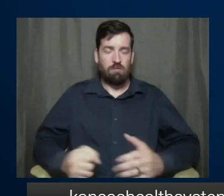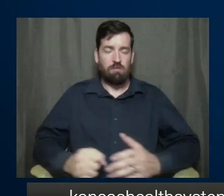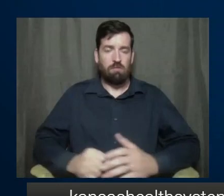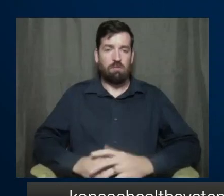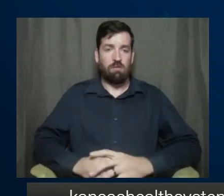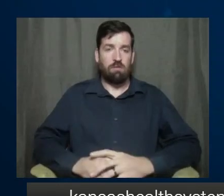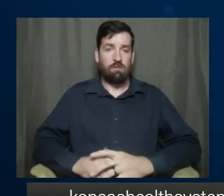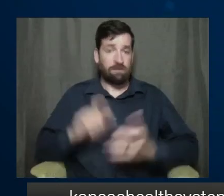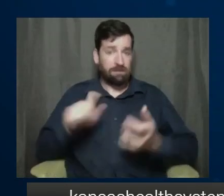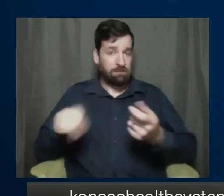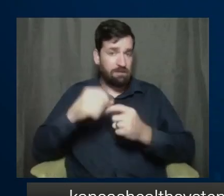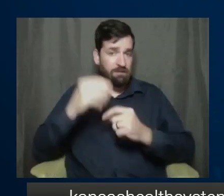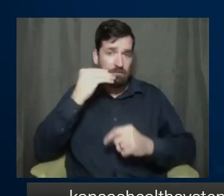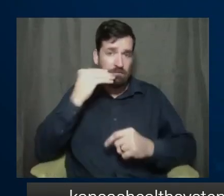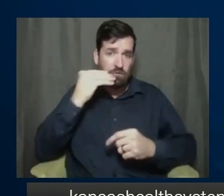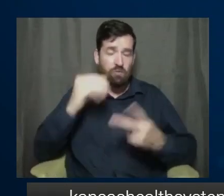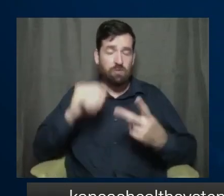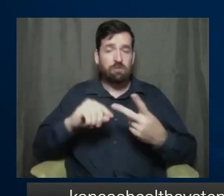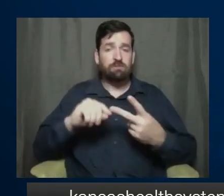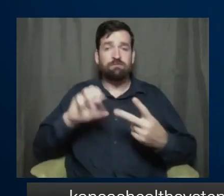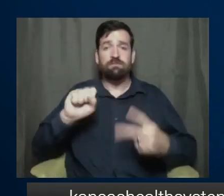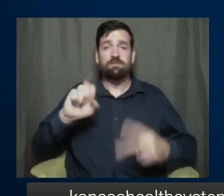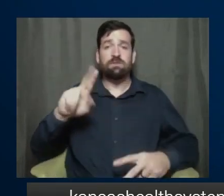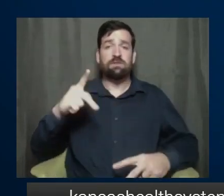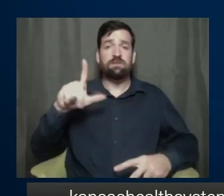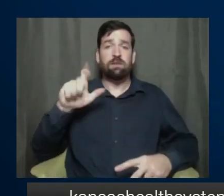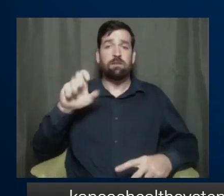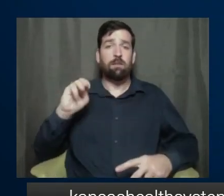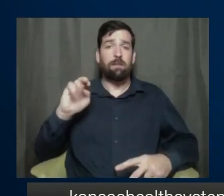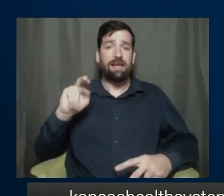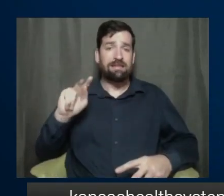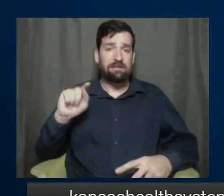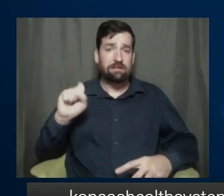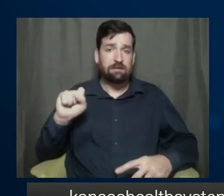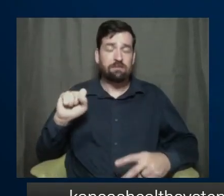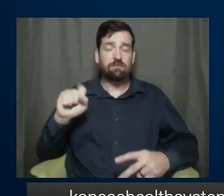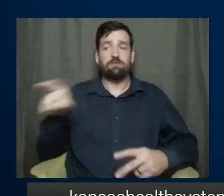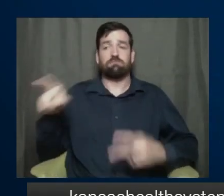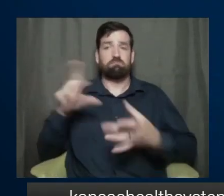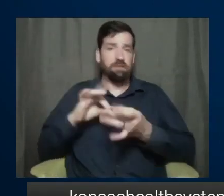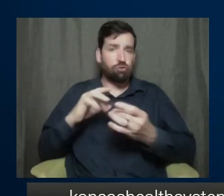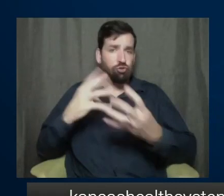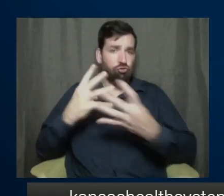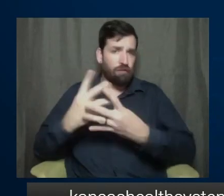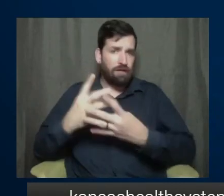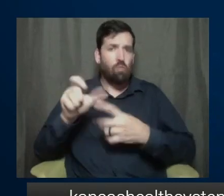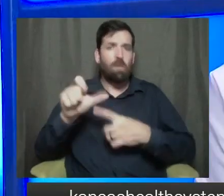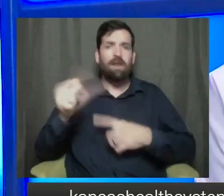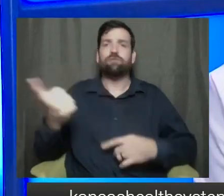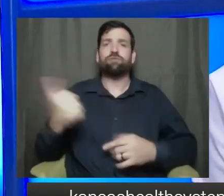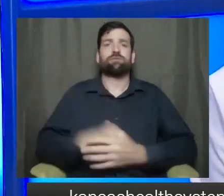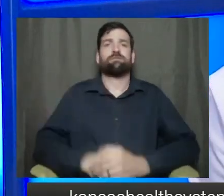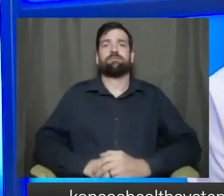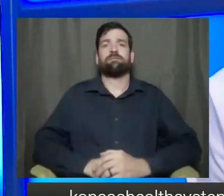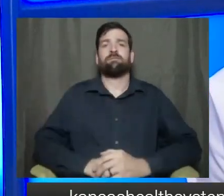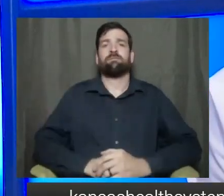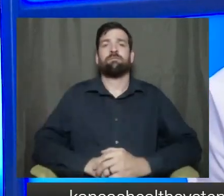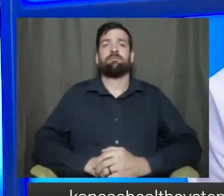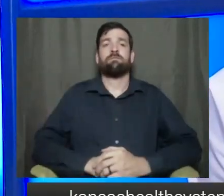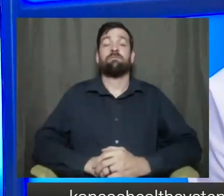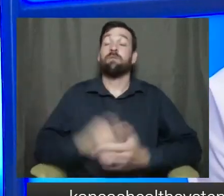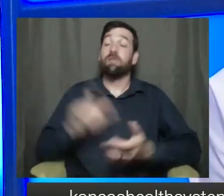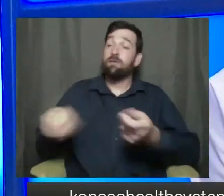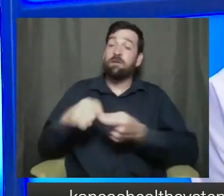we eat, supplements we take? You mentioned the screenings. What else? What should we consider? So certainly calcium and vitamin